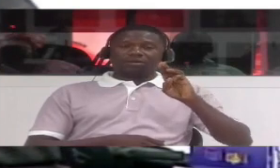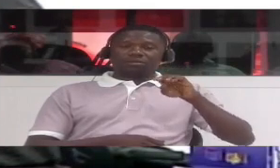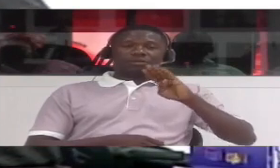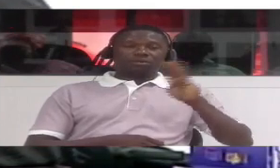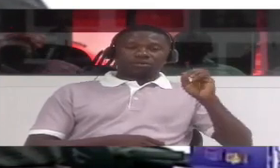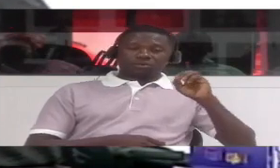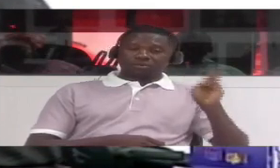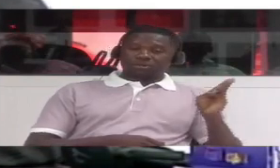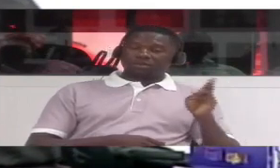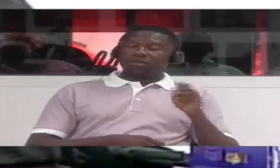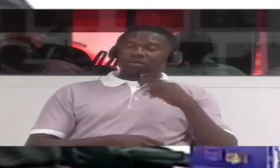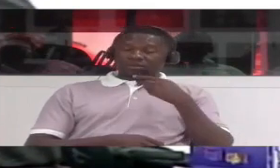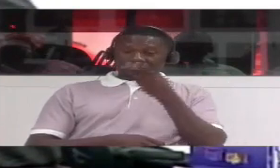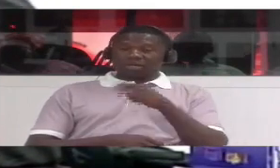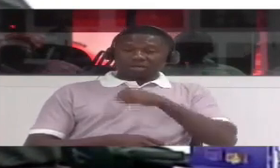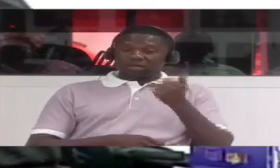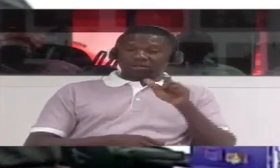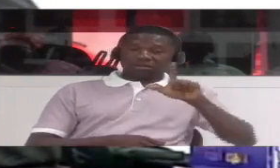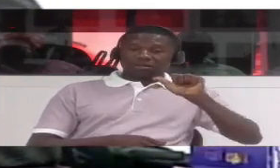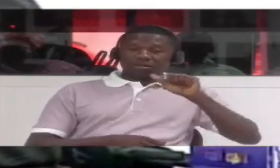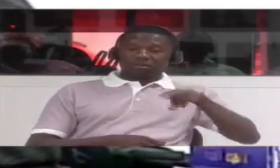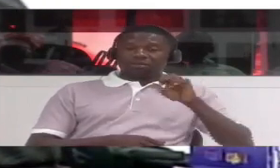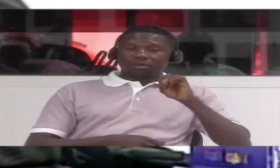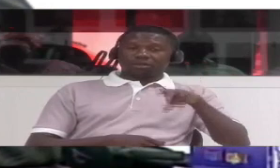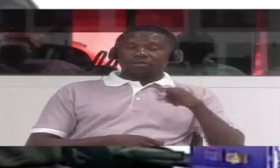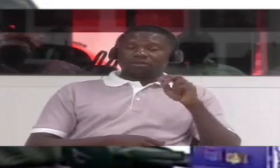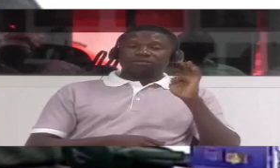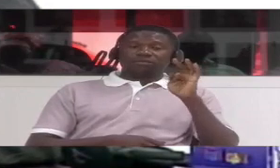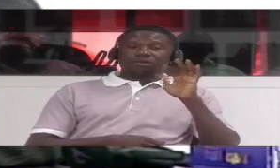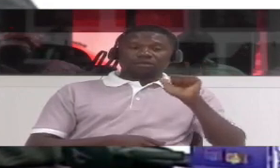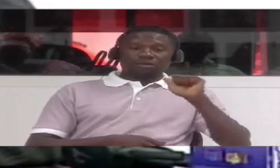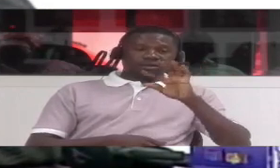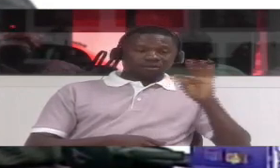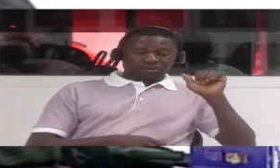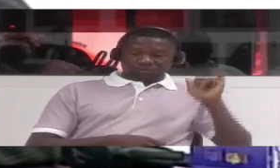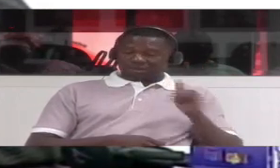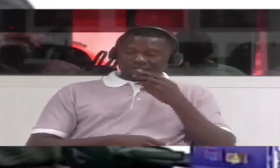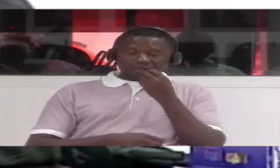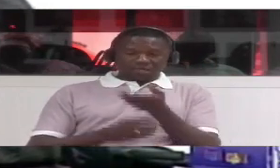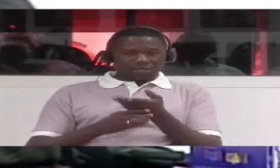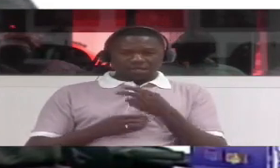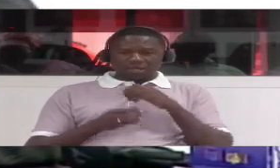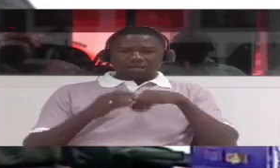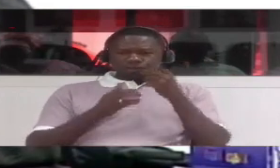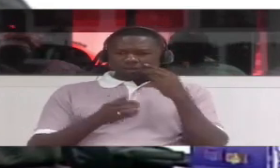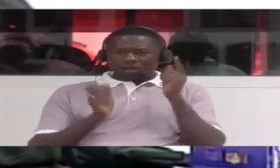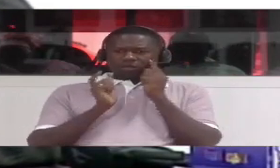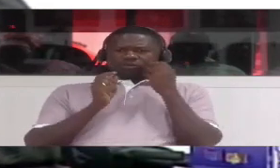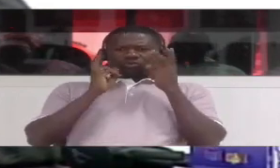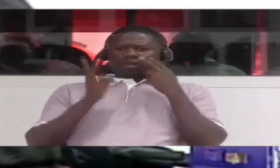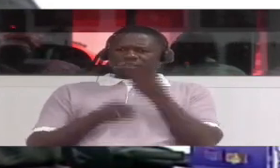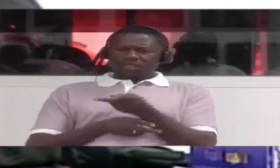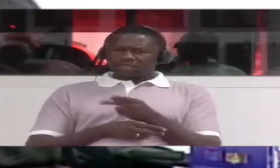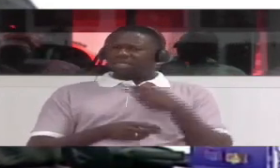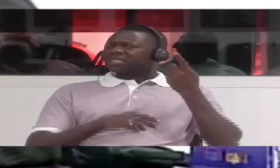where they were there. Everybody knew, of course, they have been missing, and we all knew the usual suspects. I mean, there exists no bandits or no bandit